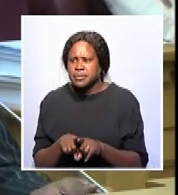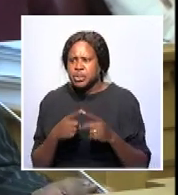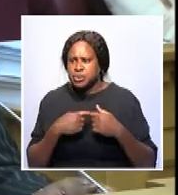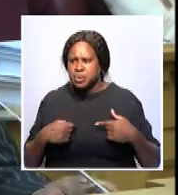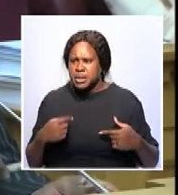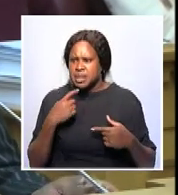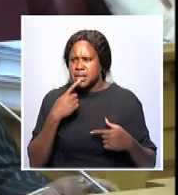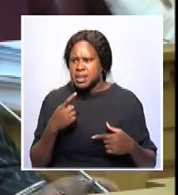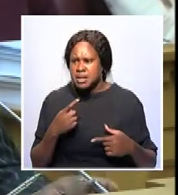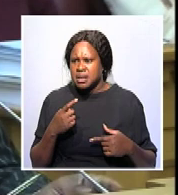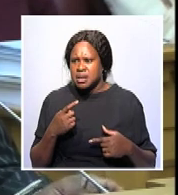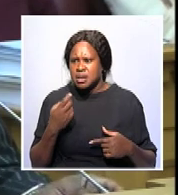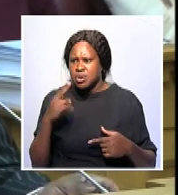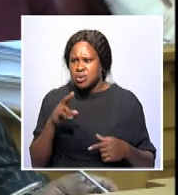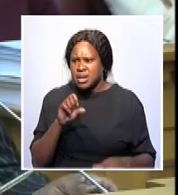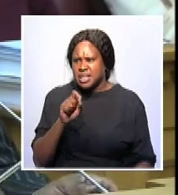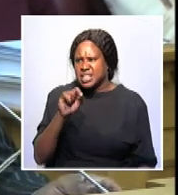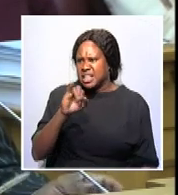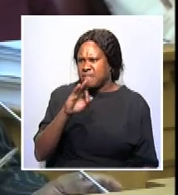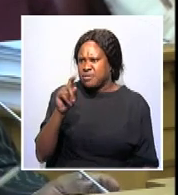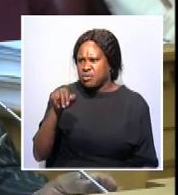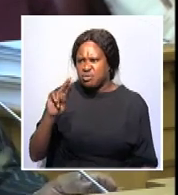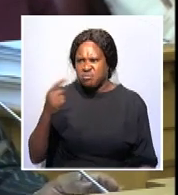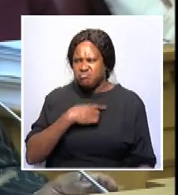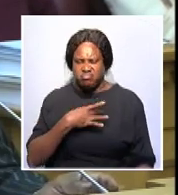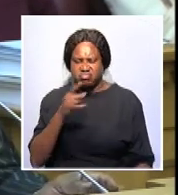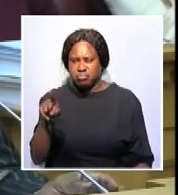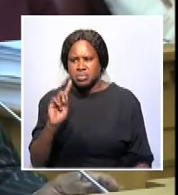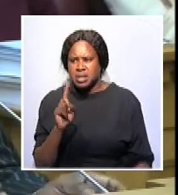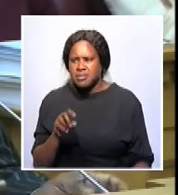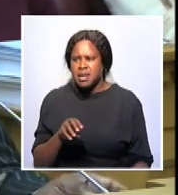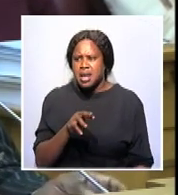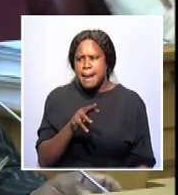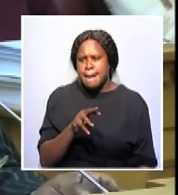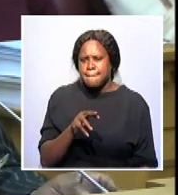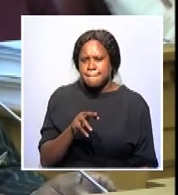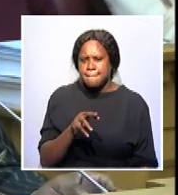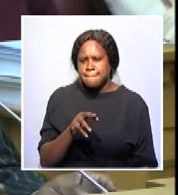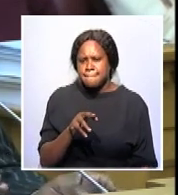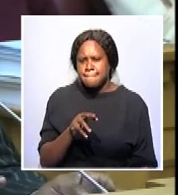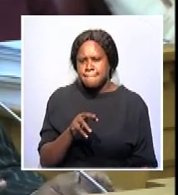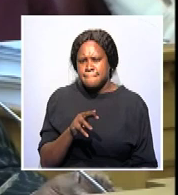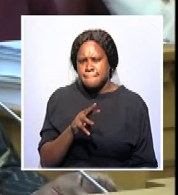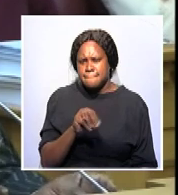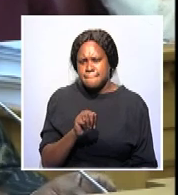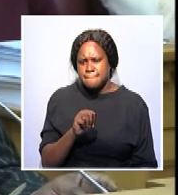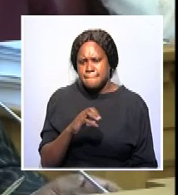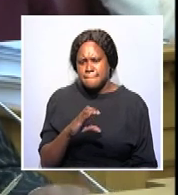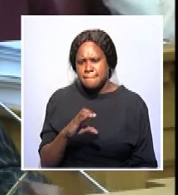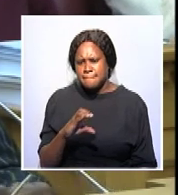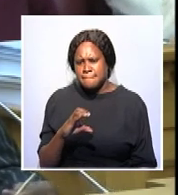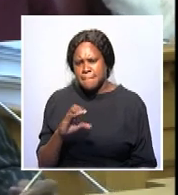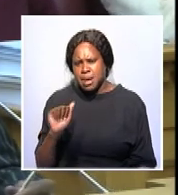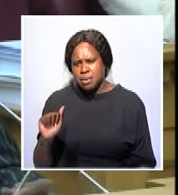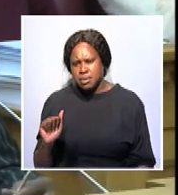we are saying, not stiftungs, because I don't like the stiftungs, but like the Malaria Challenge Account kind of a thing, so that we can come